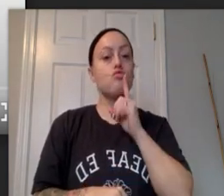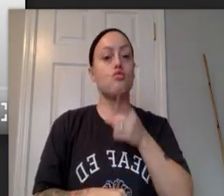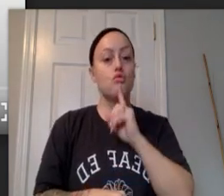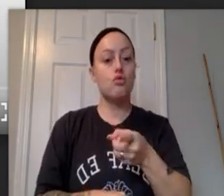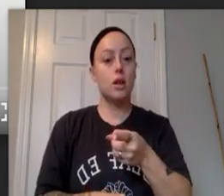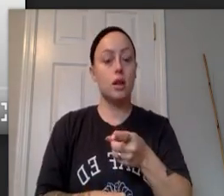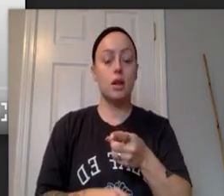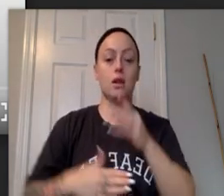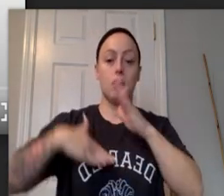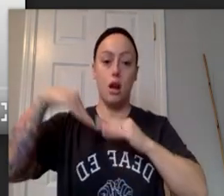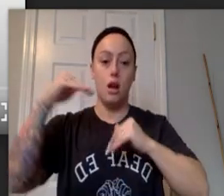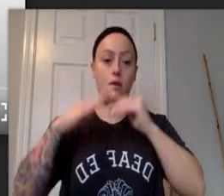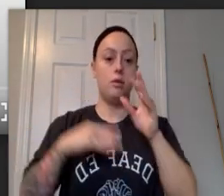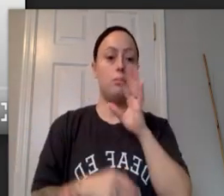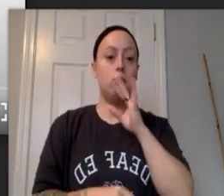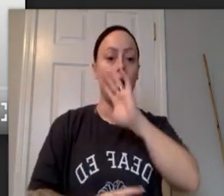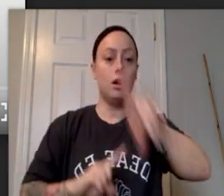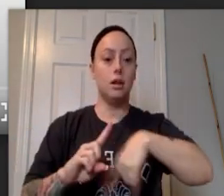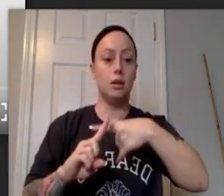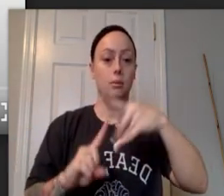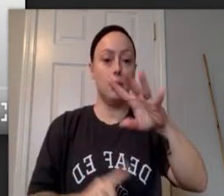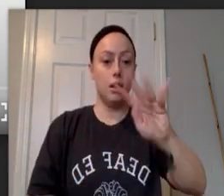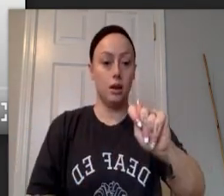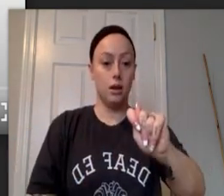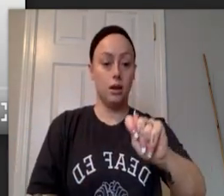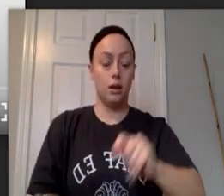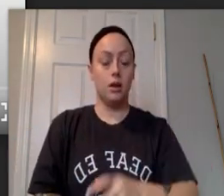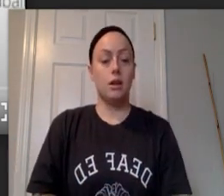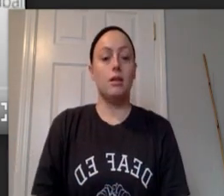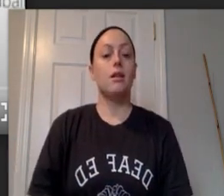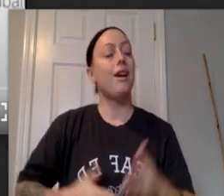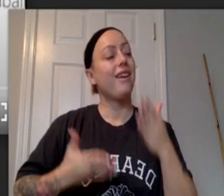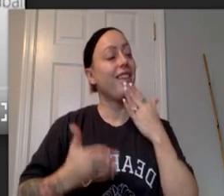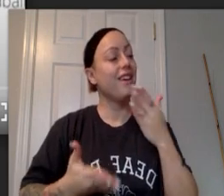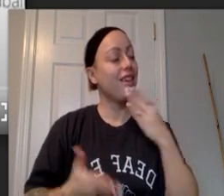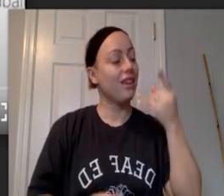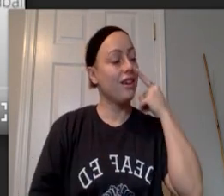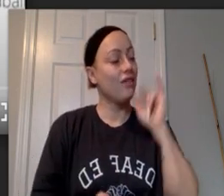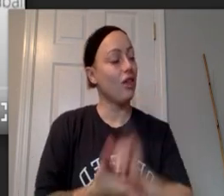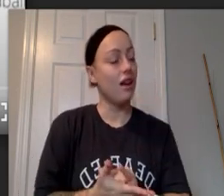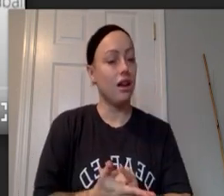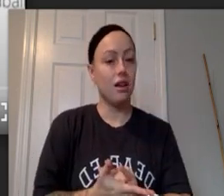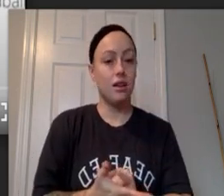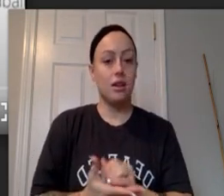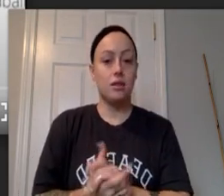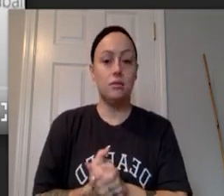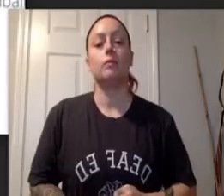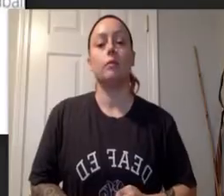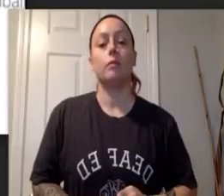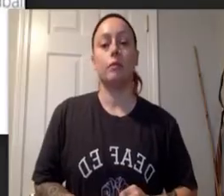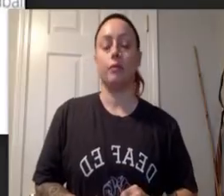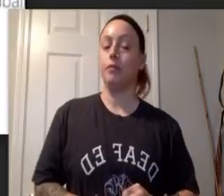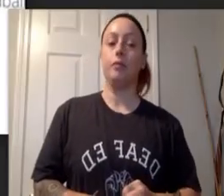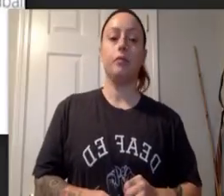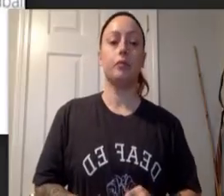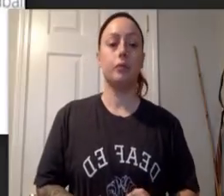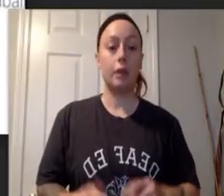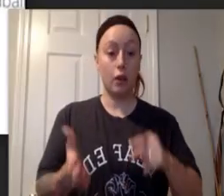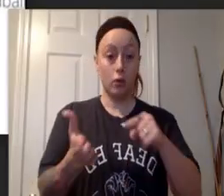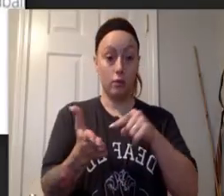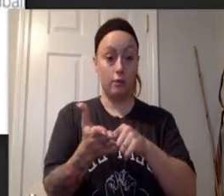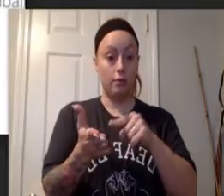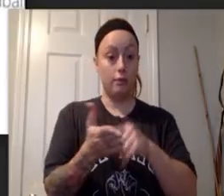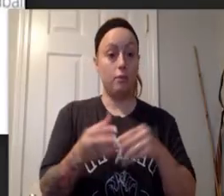just being comfortable talking about it. Yeah, thank you so much for that. So this is just a little bit more. This is just a little bit more on